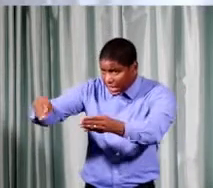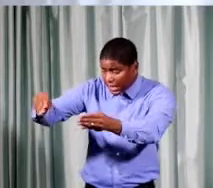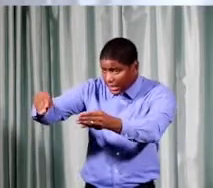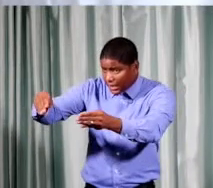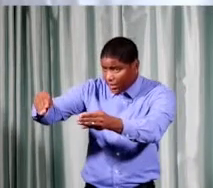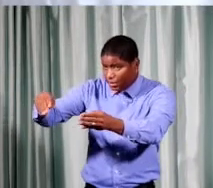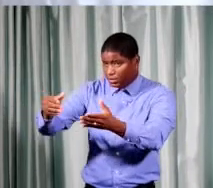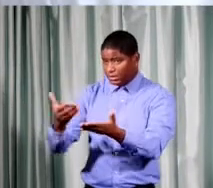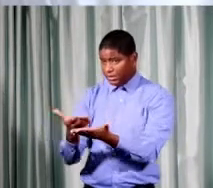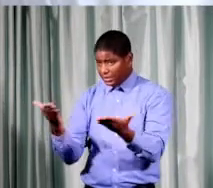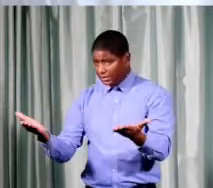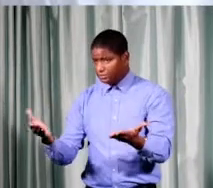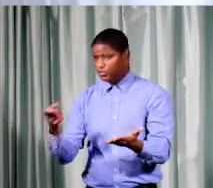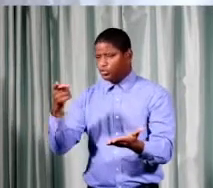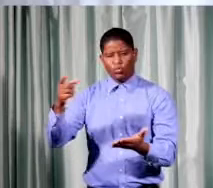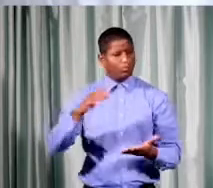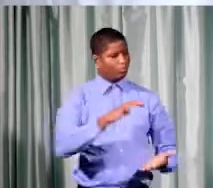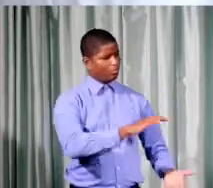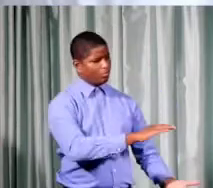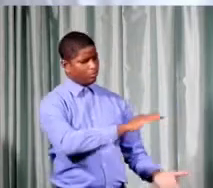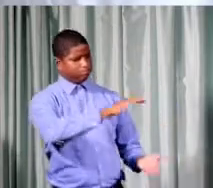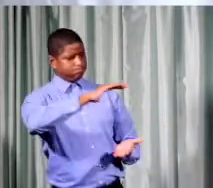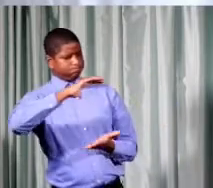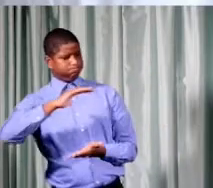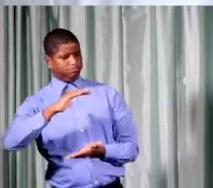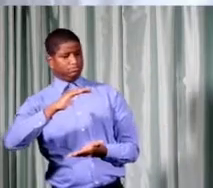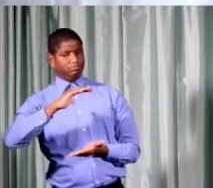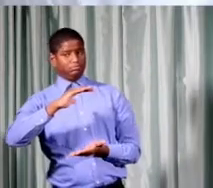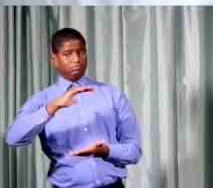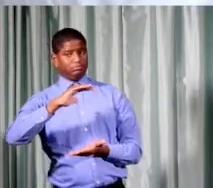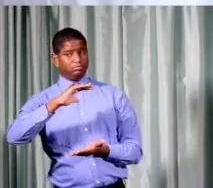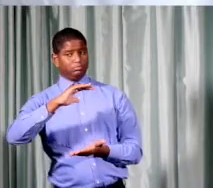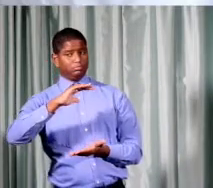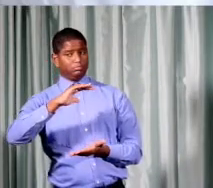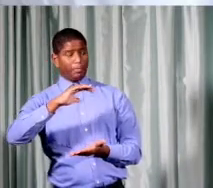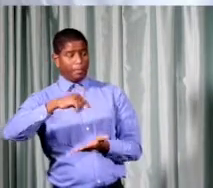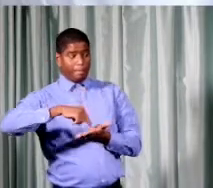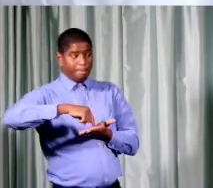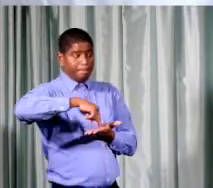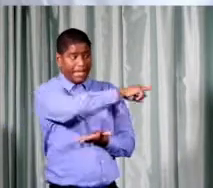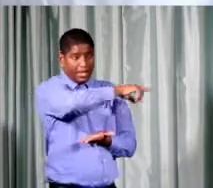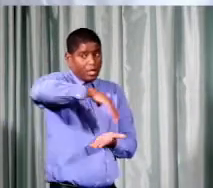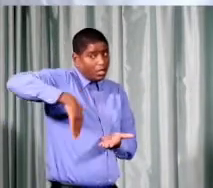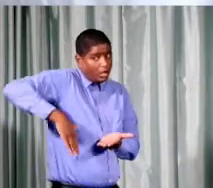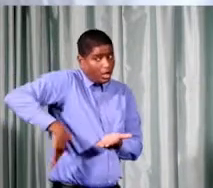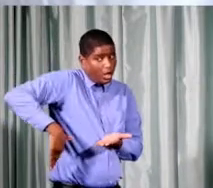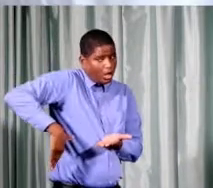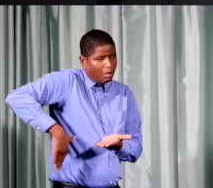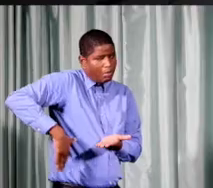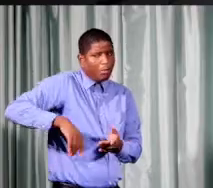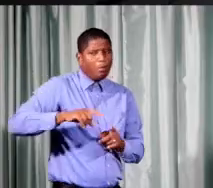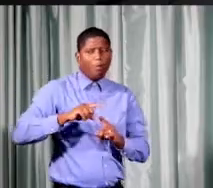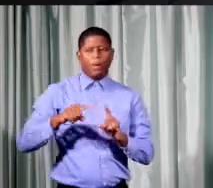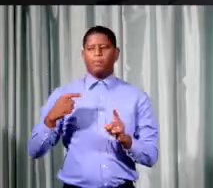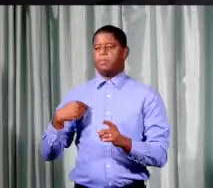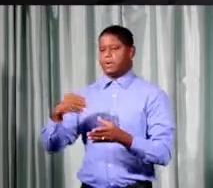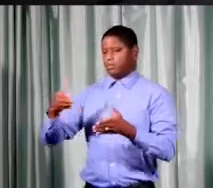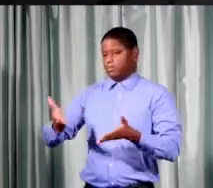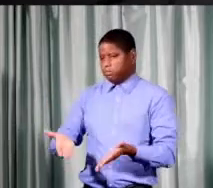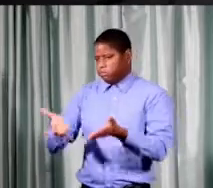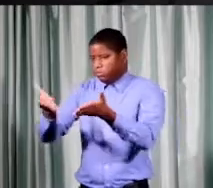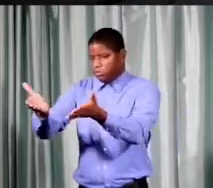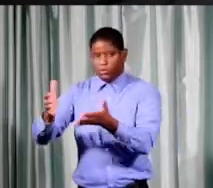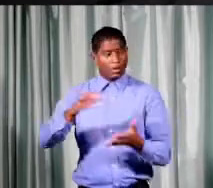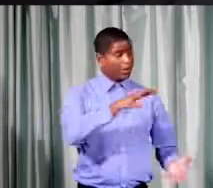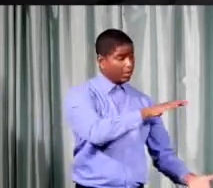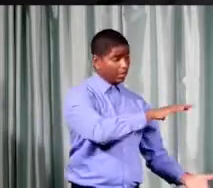product, I, the business, have done what I am supposed to do. The fact that you promised